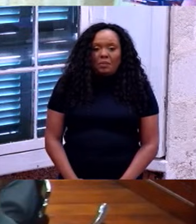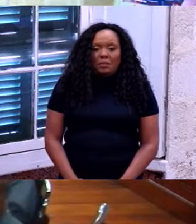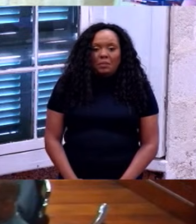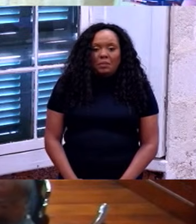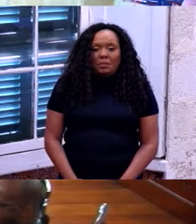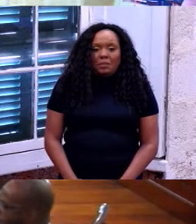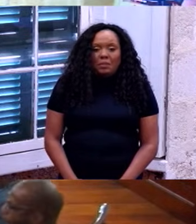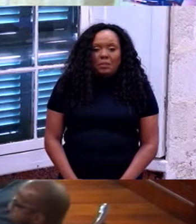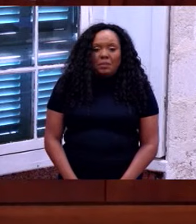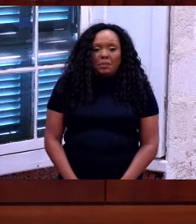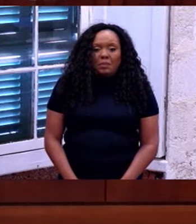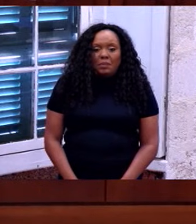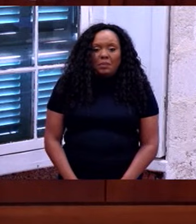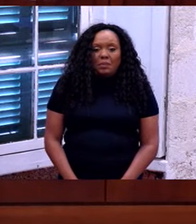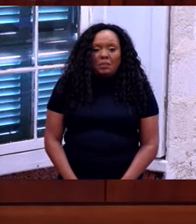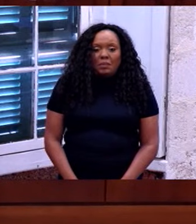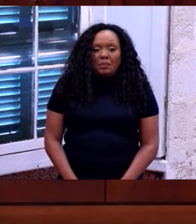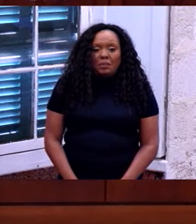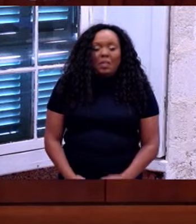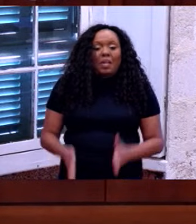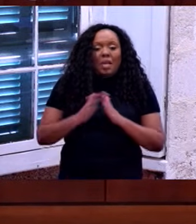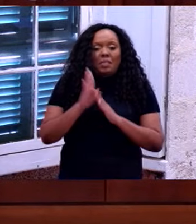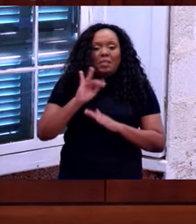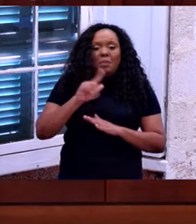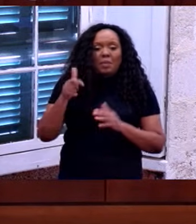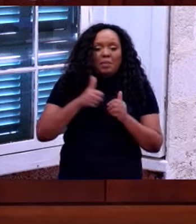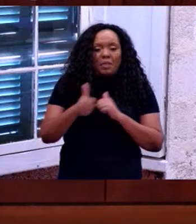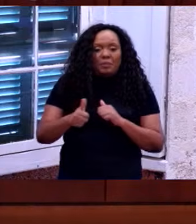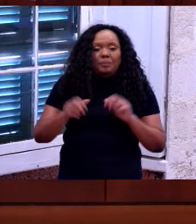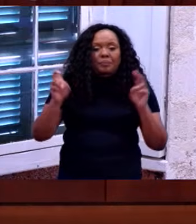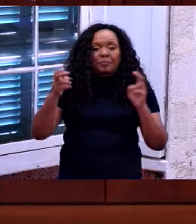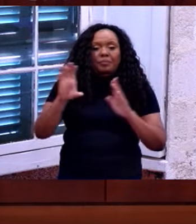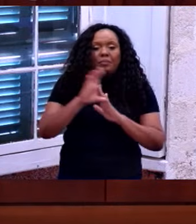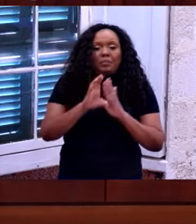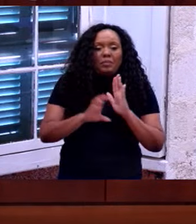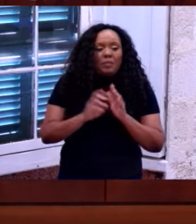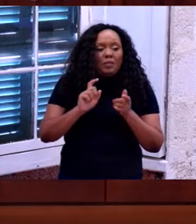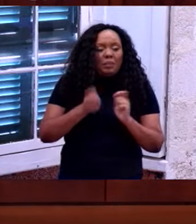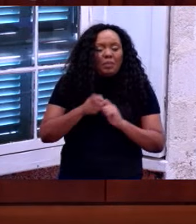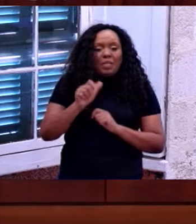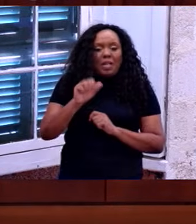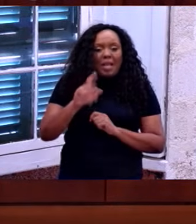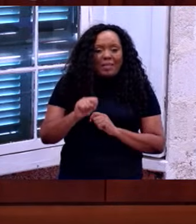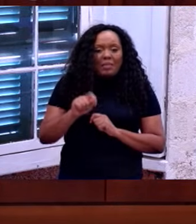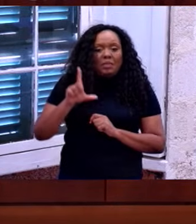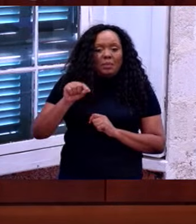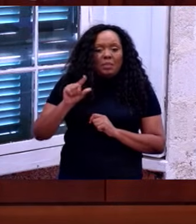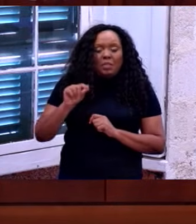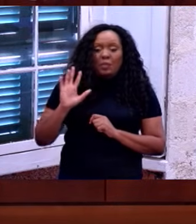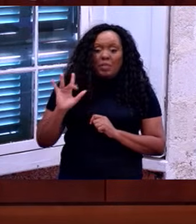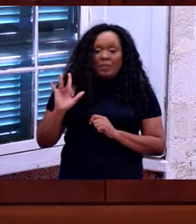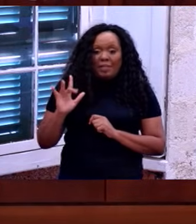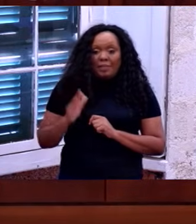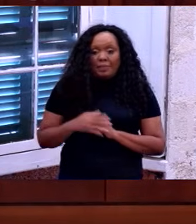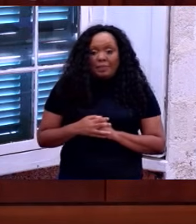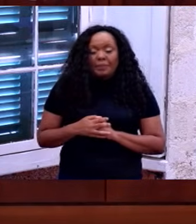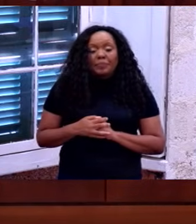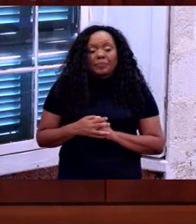Mr. President, I beg to move that this bill do now pass and be cited as the Constitution Amendment Act 2025.